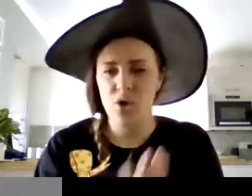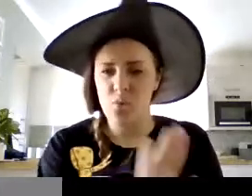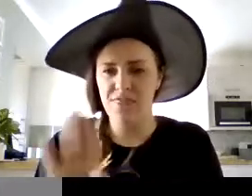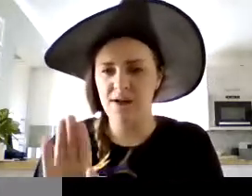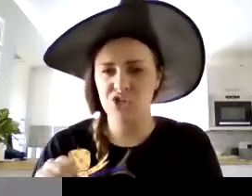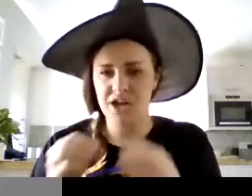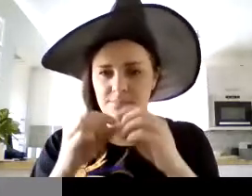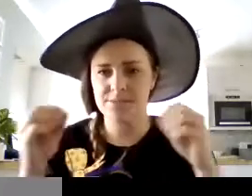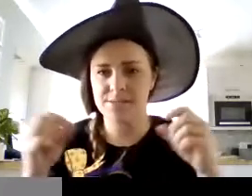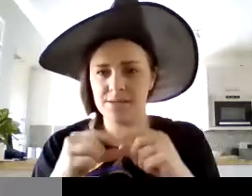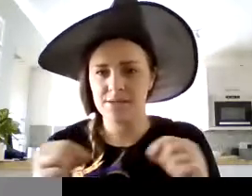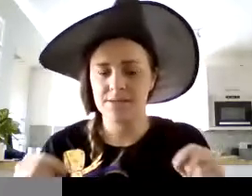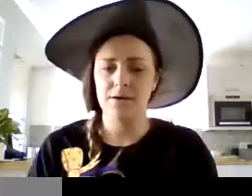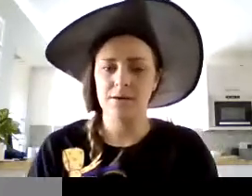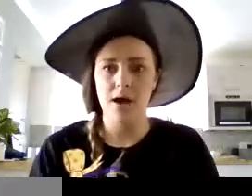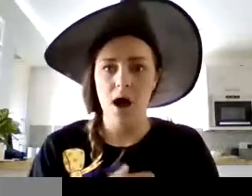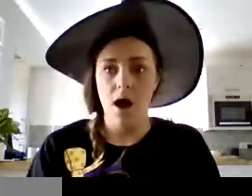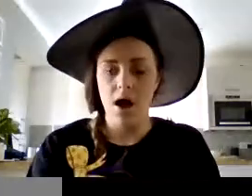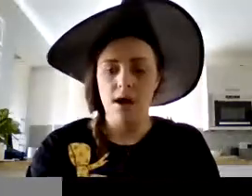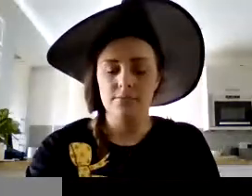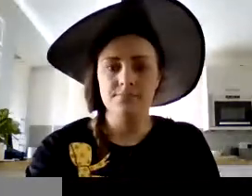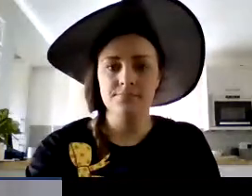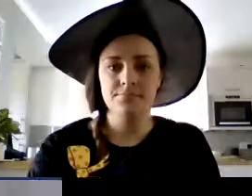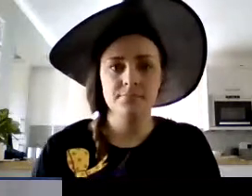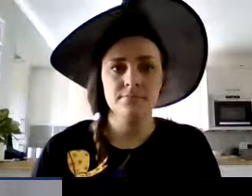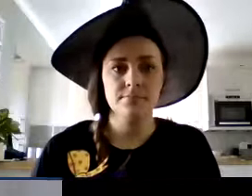witch without chips."